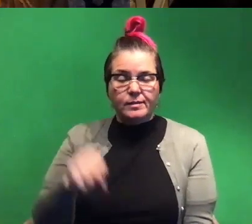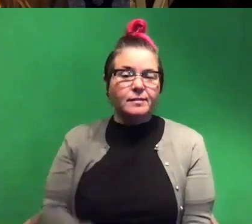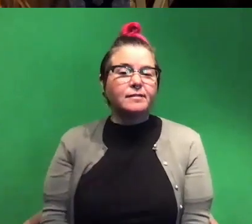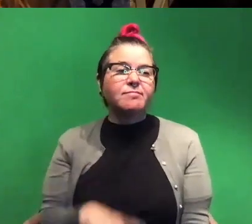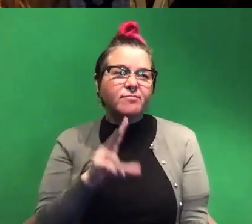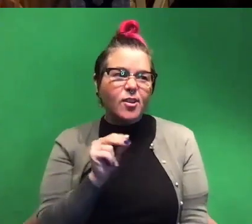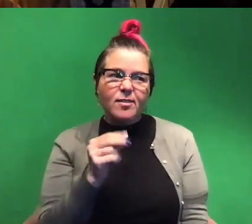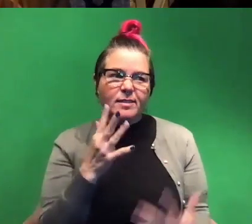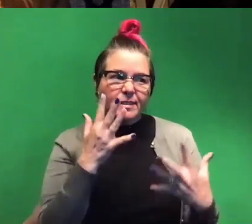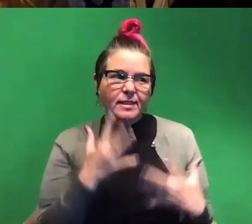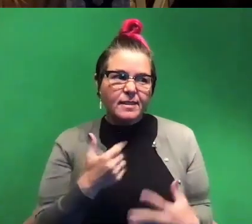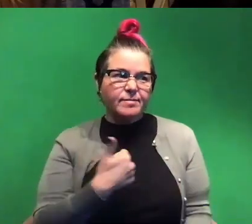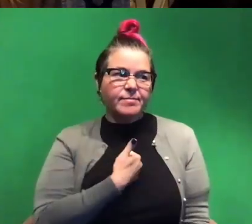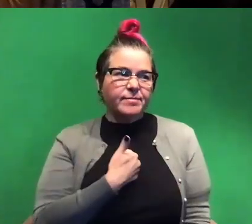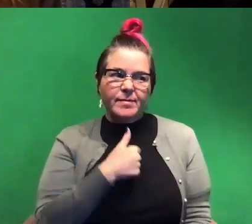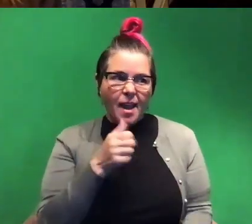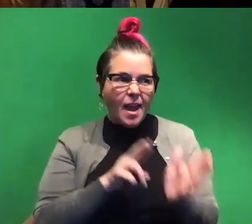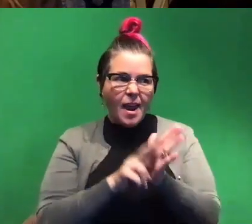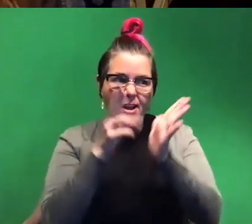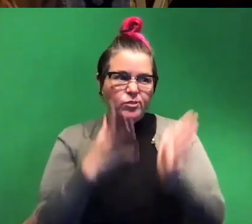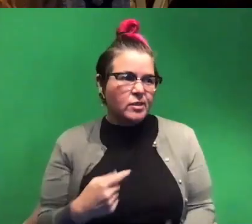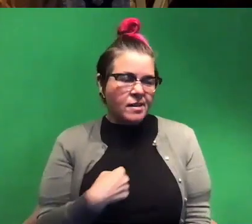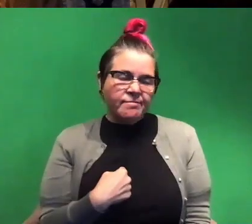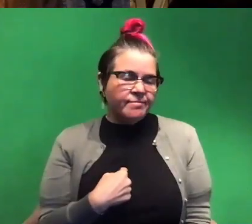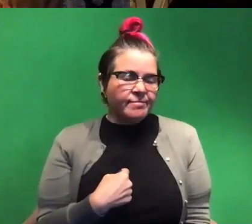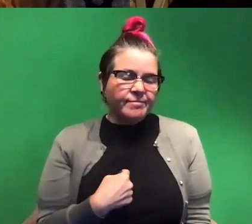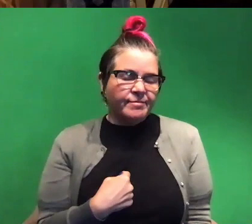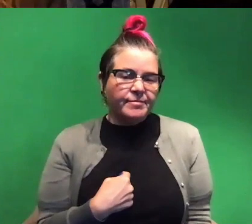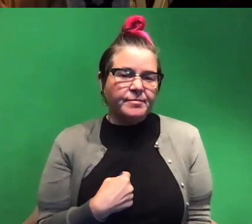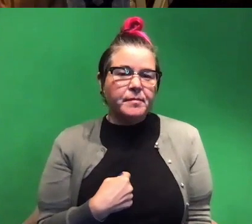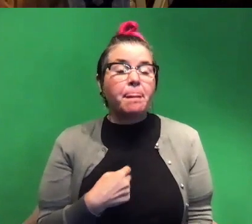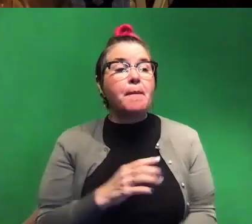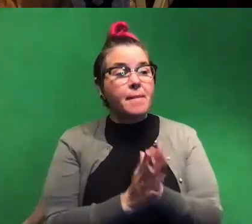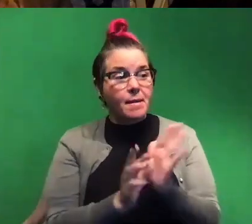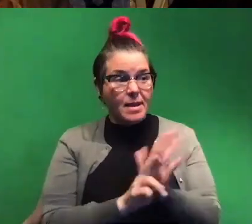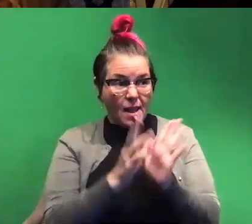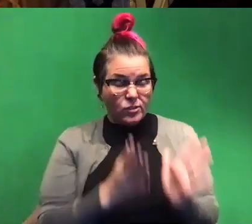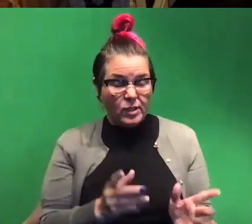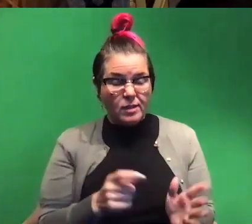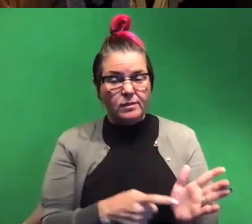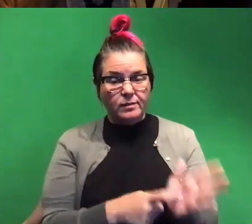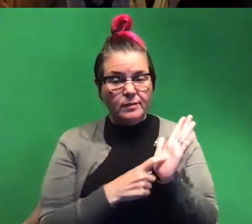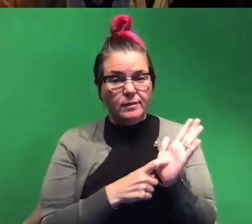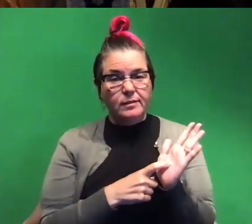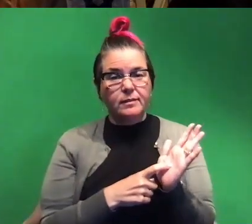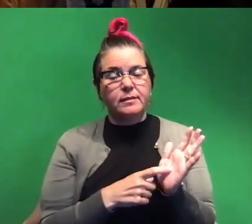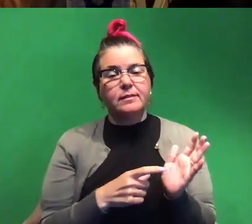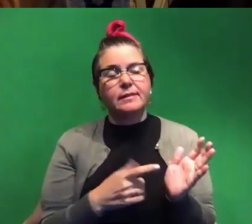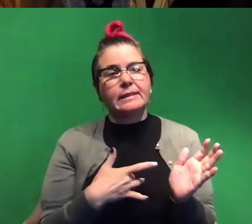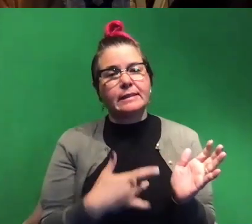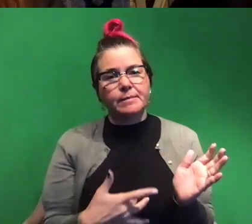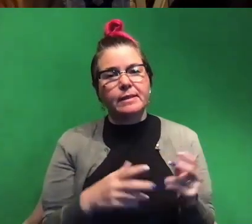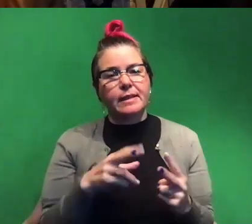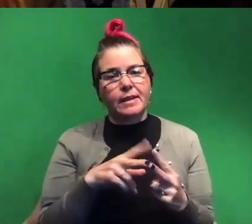sadly, I am not an astronaut. So to be an astronaut, you need to have typically either